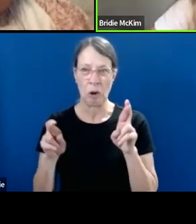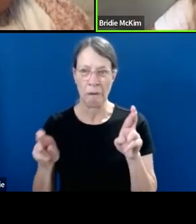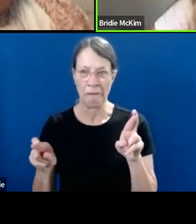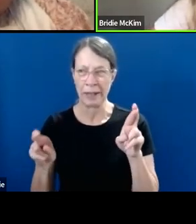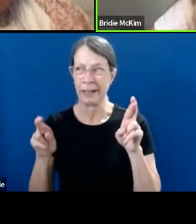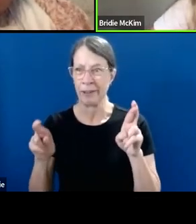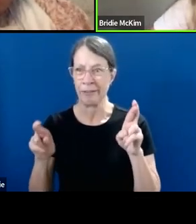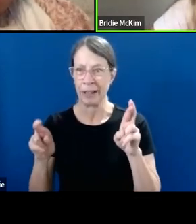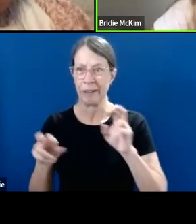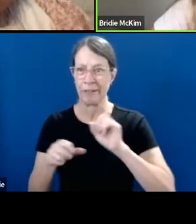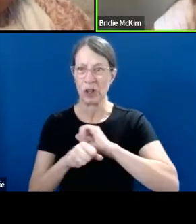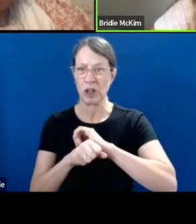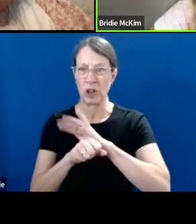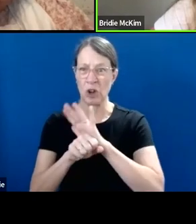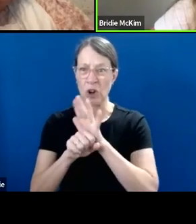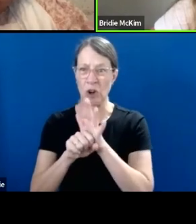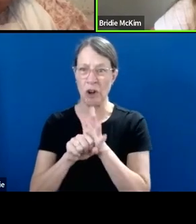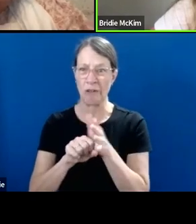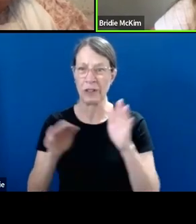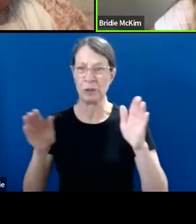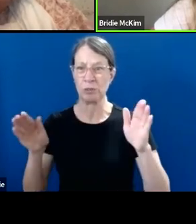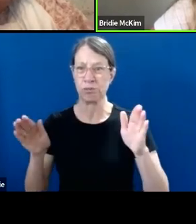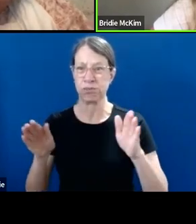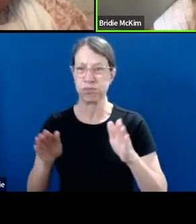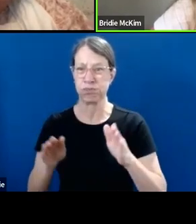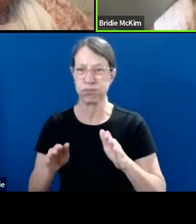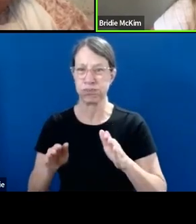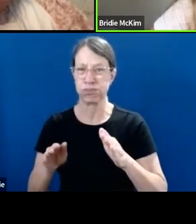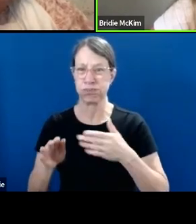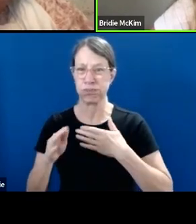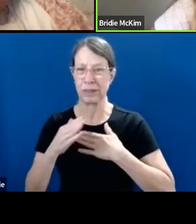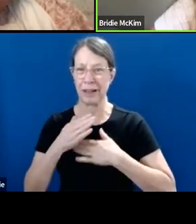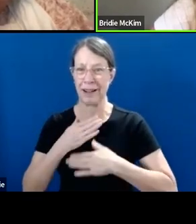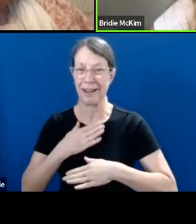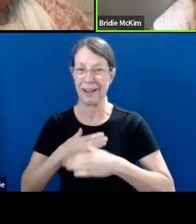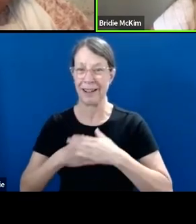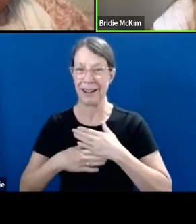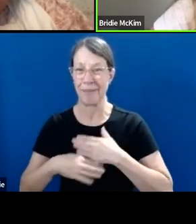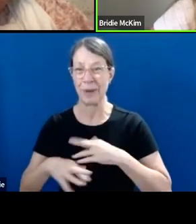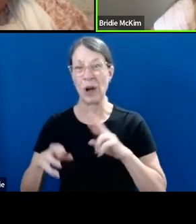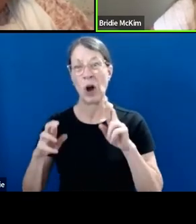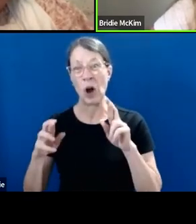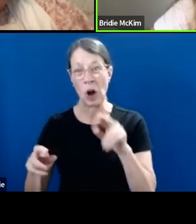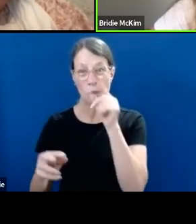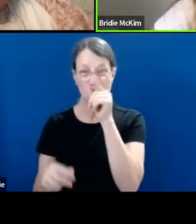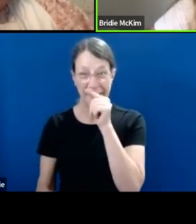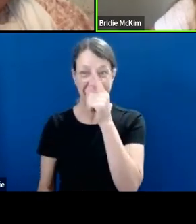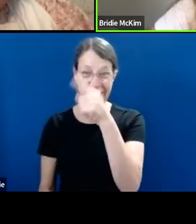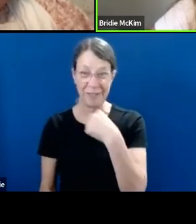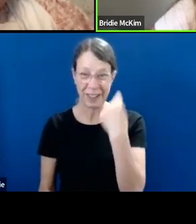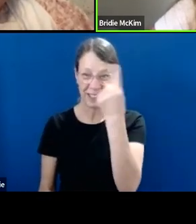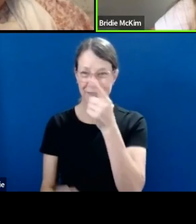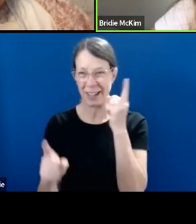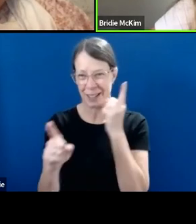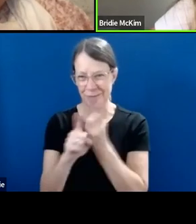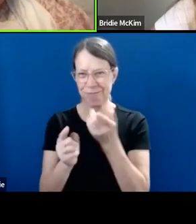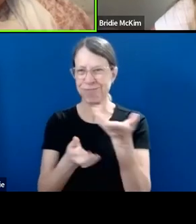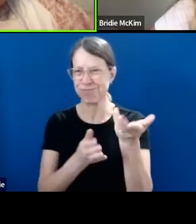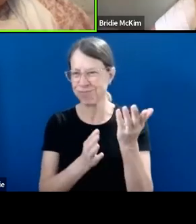COVID's kind of calming down again, I hope we actually get to have a proper catch up in person.